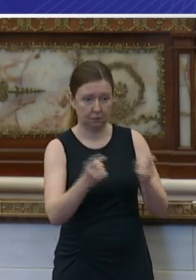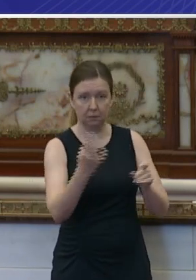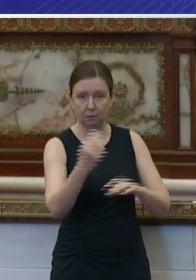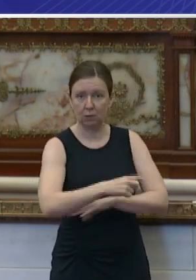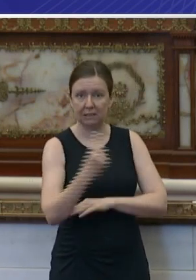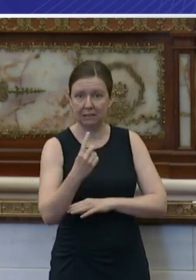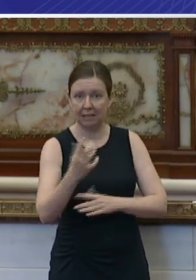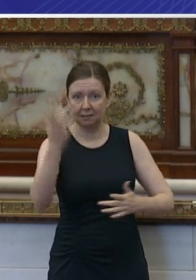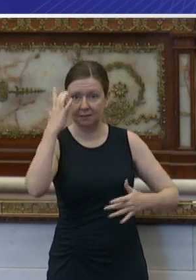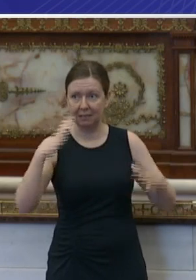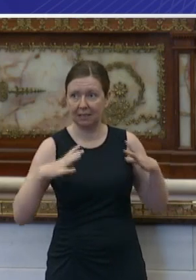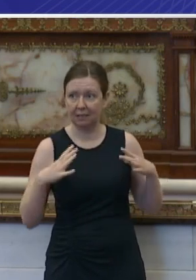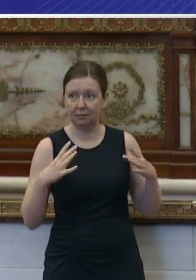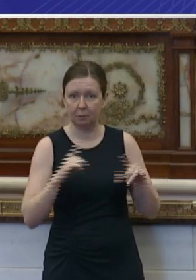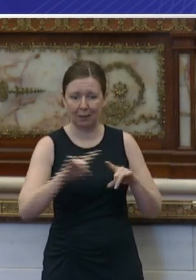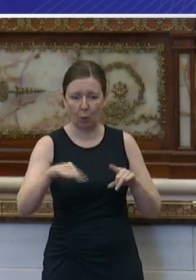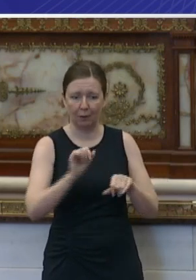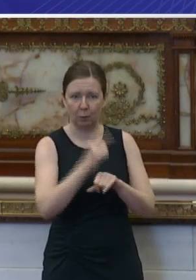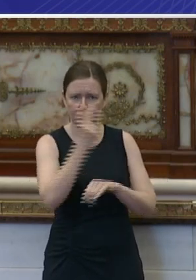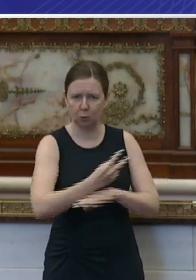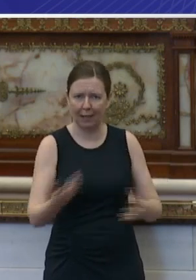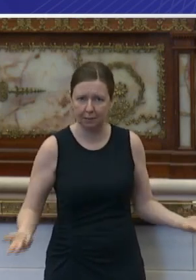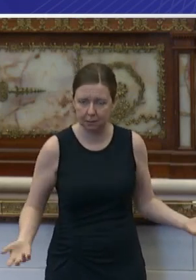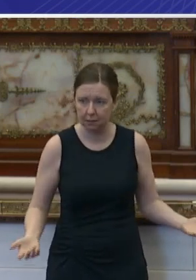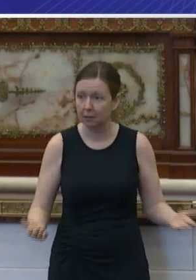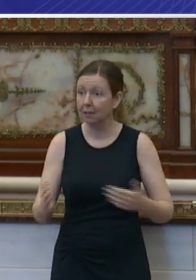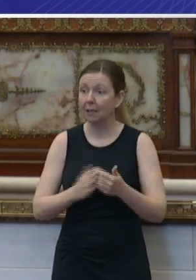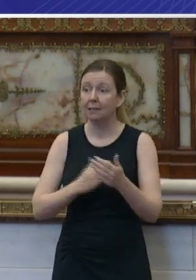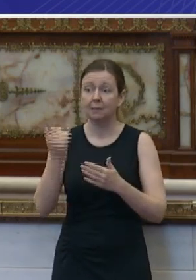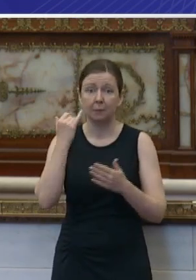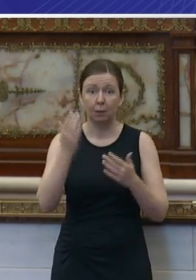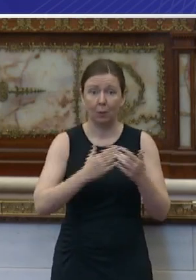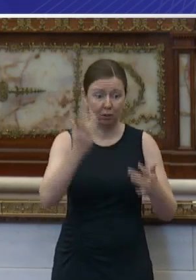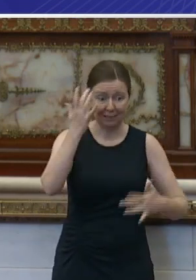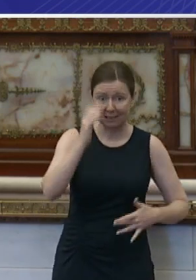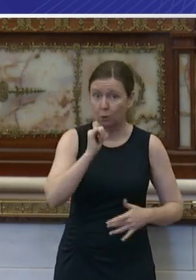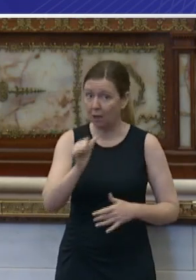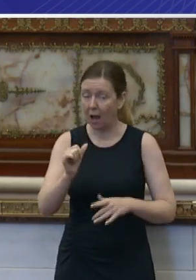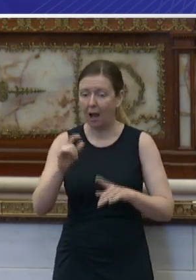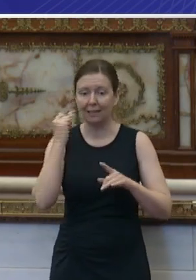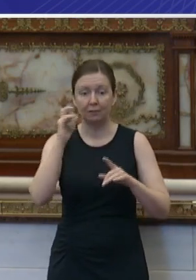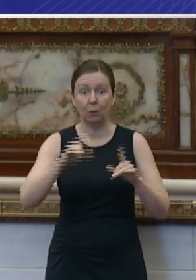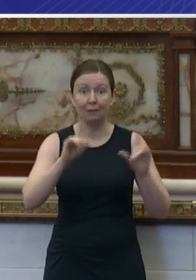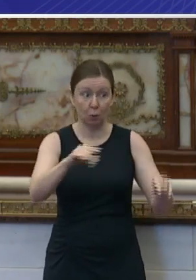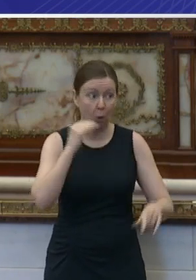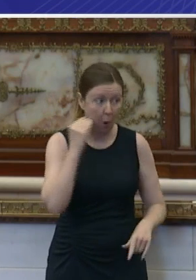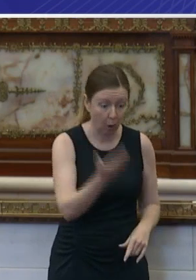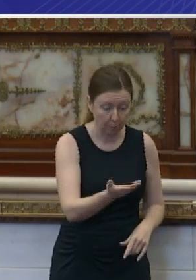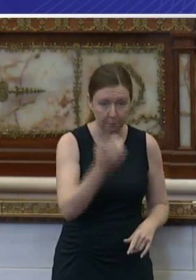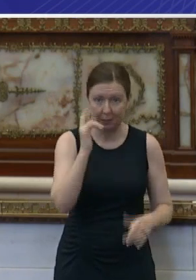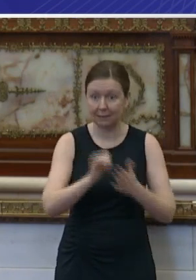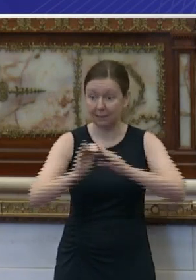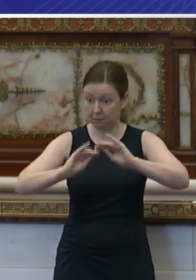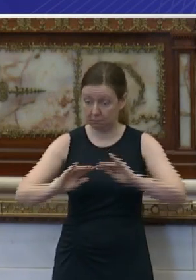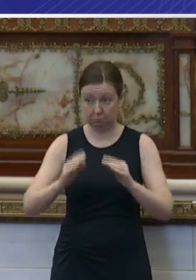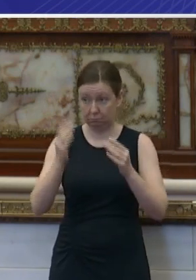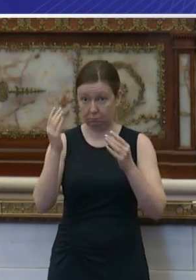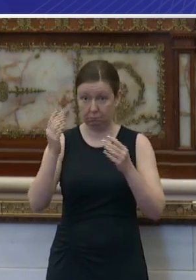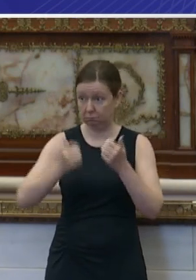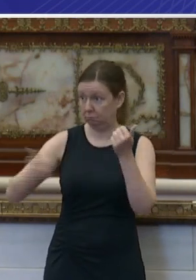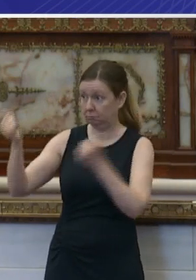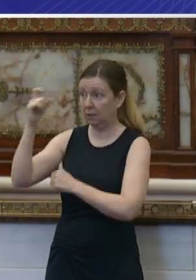been on the job for 2 days. So because it doesn't matter whether you're sick or not, it's if you have to be home because it's declared by